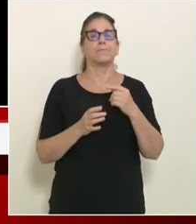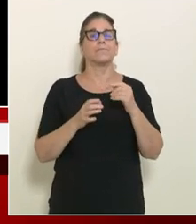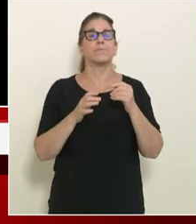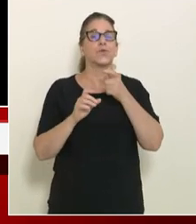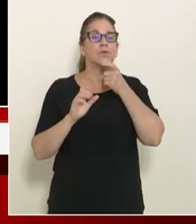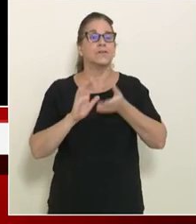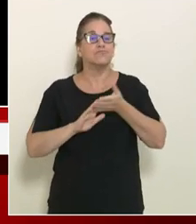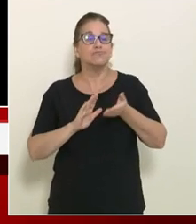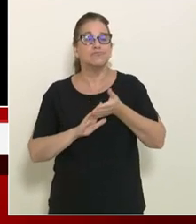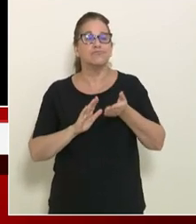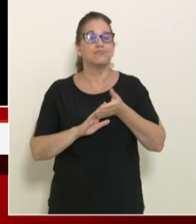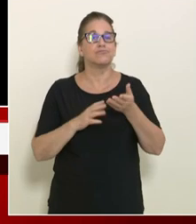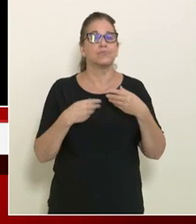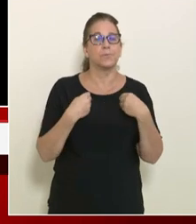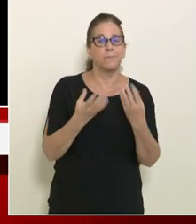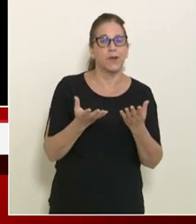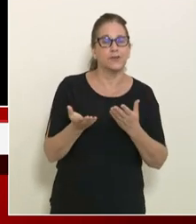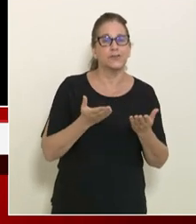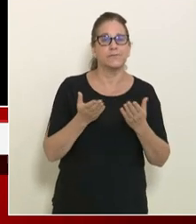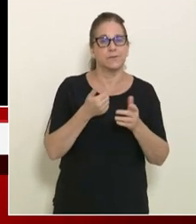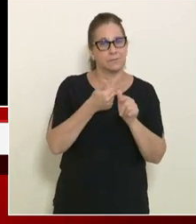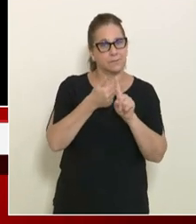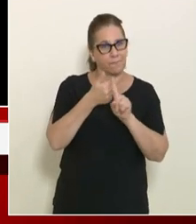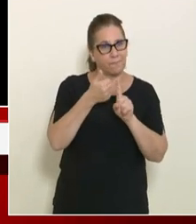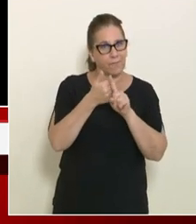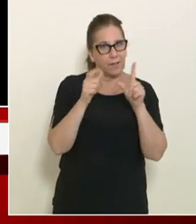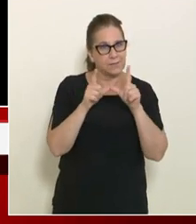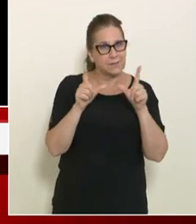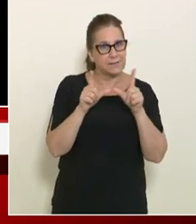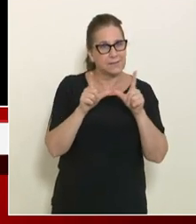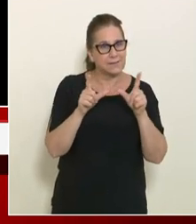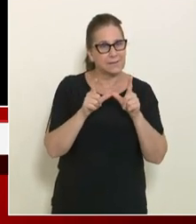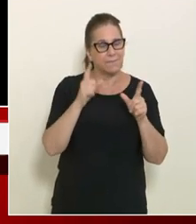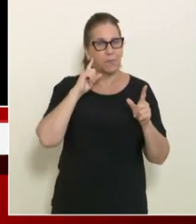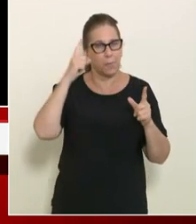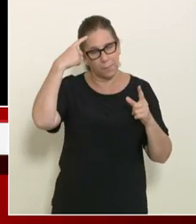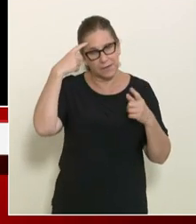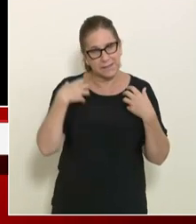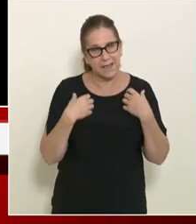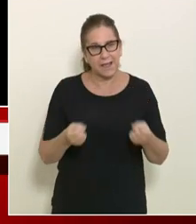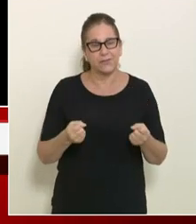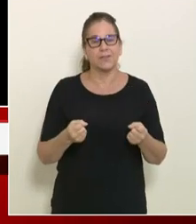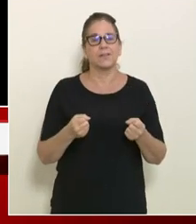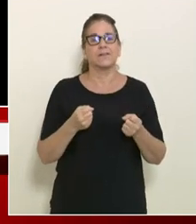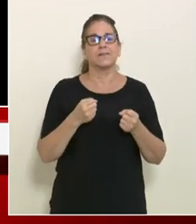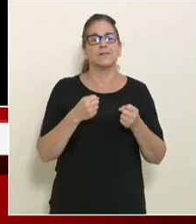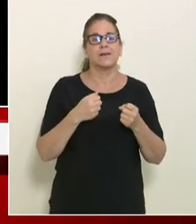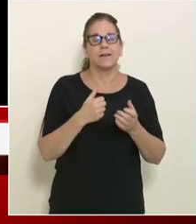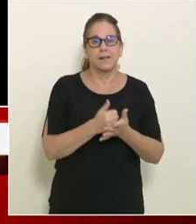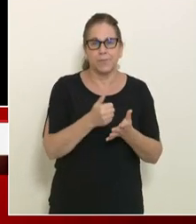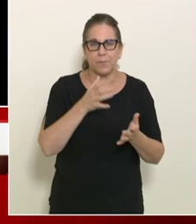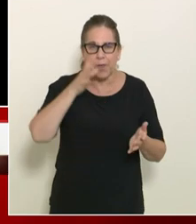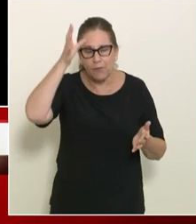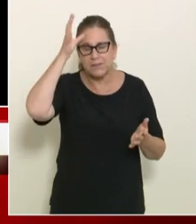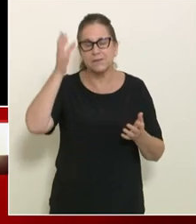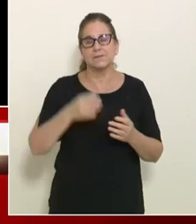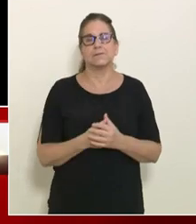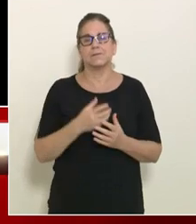building resiliency and will provide an opportunity for parents to connect with other parents and share